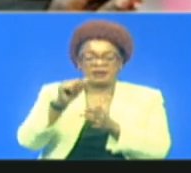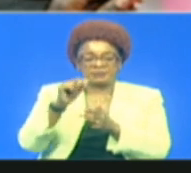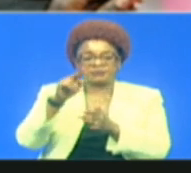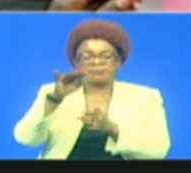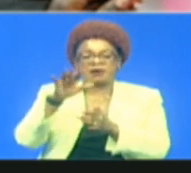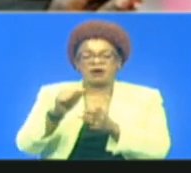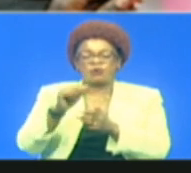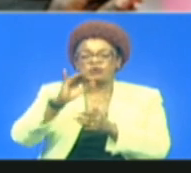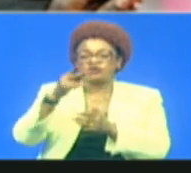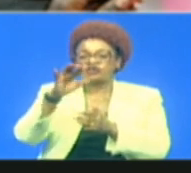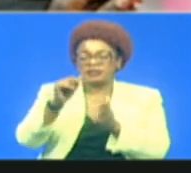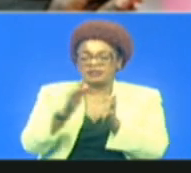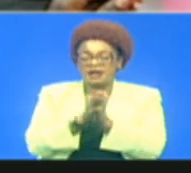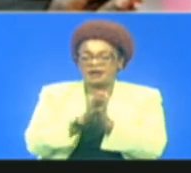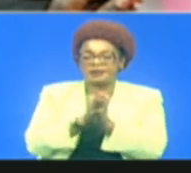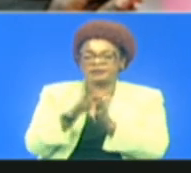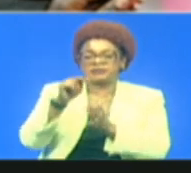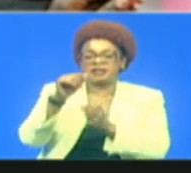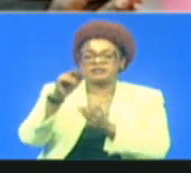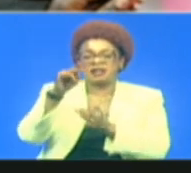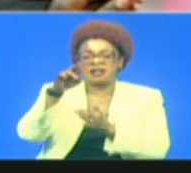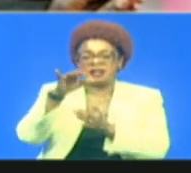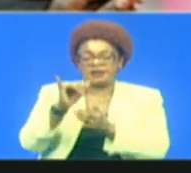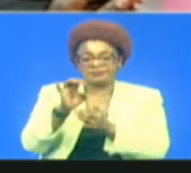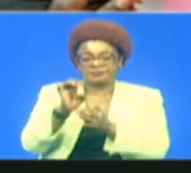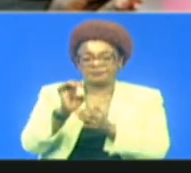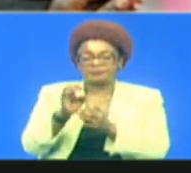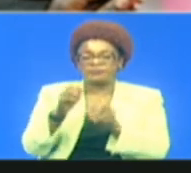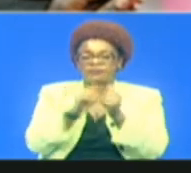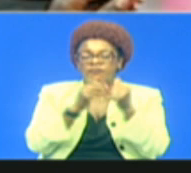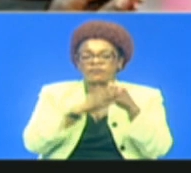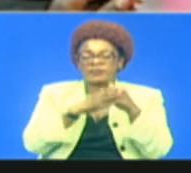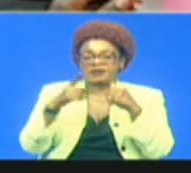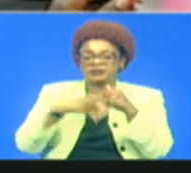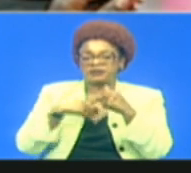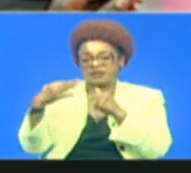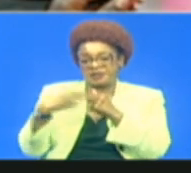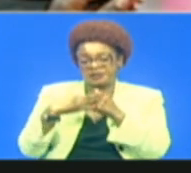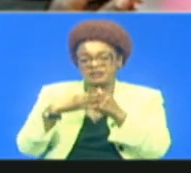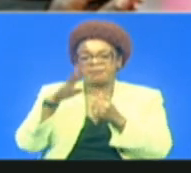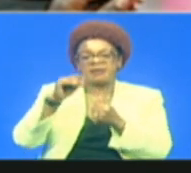Charles Asati, and the late Naftali Bon in the 1968 Olympics in Mexico City.